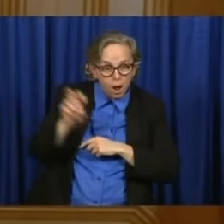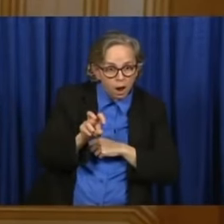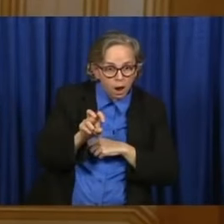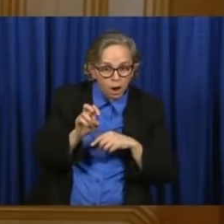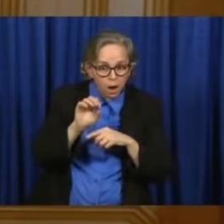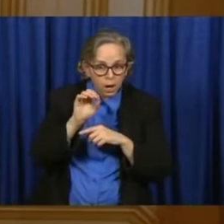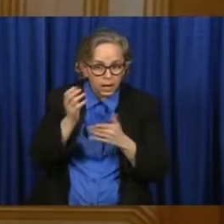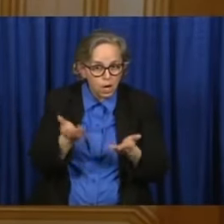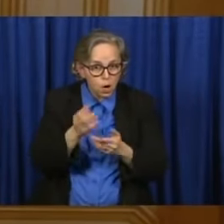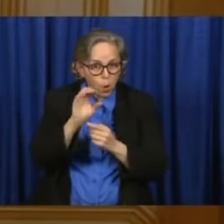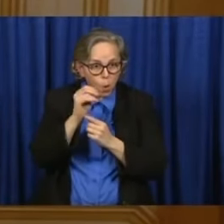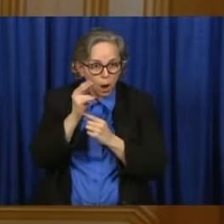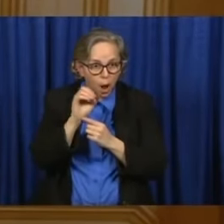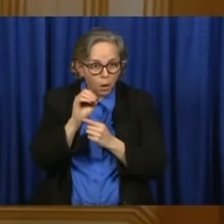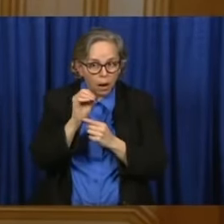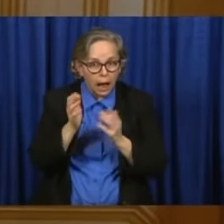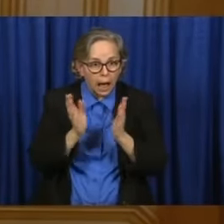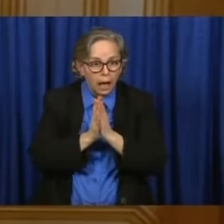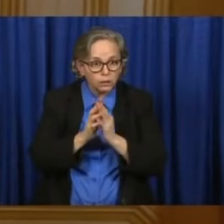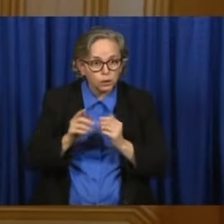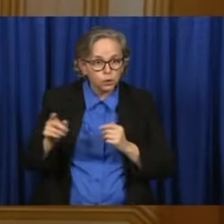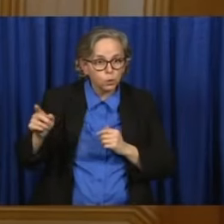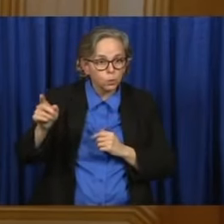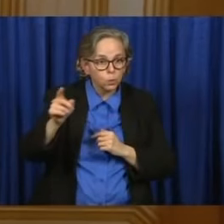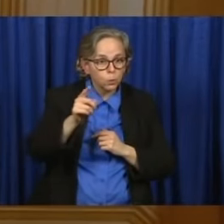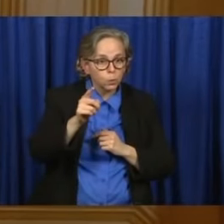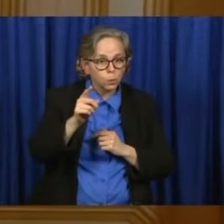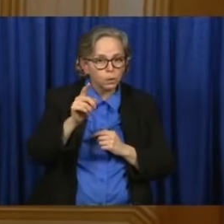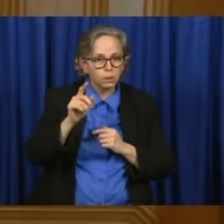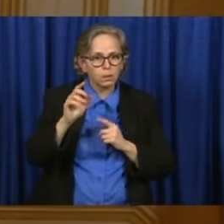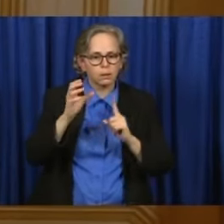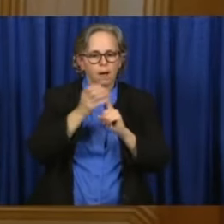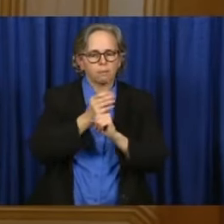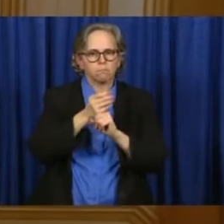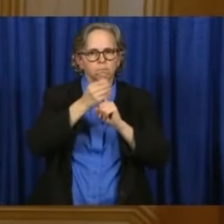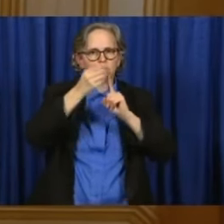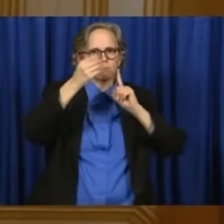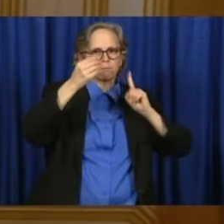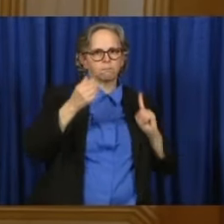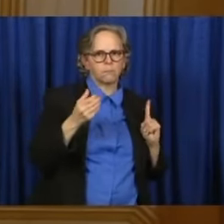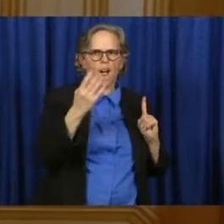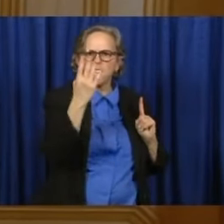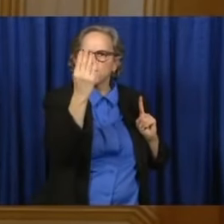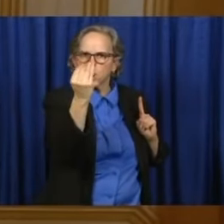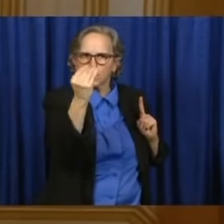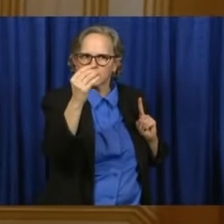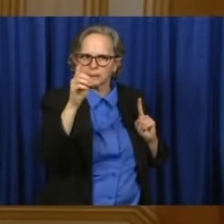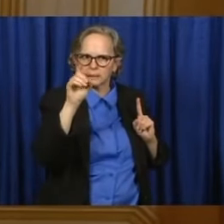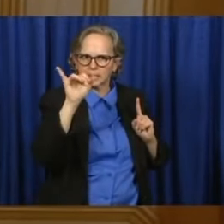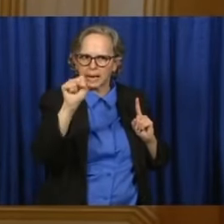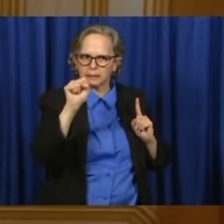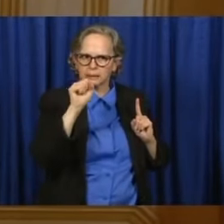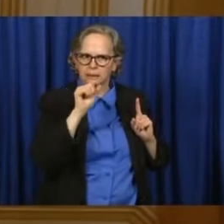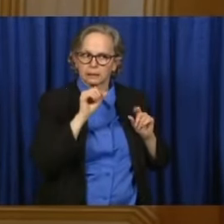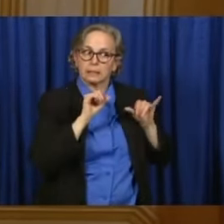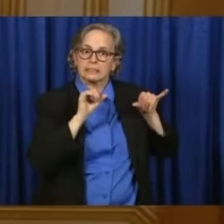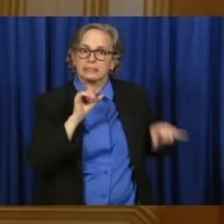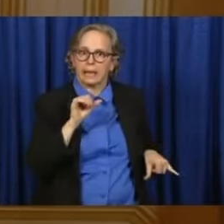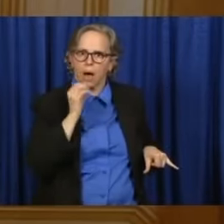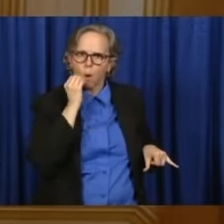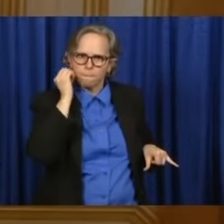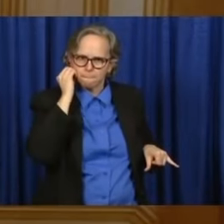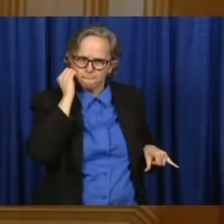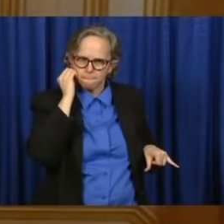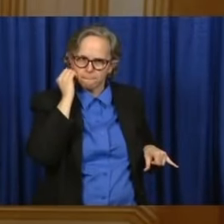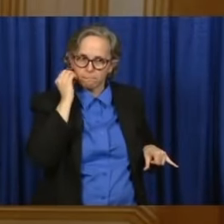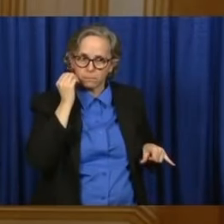ask them to quarantine for 14 days. Stay home wherever they're going. If they're coming back here and they've